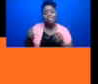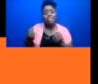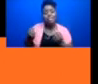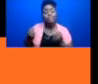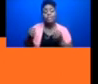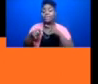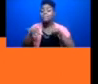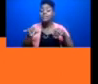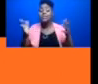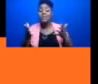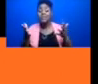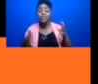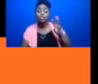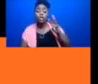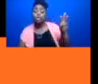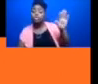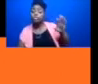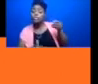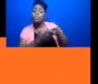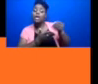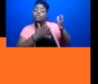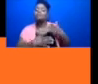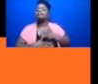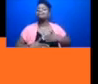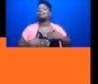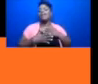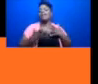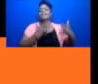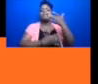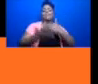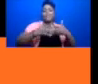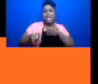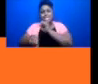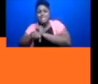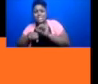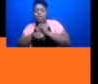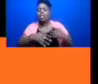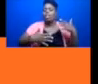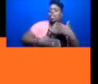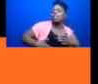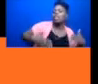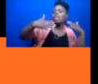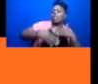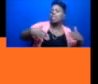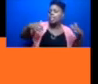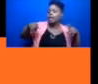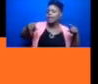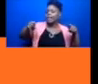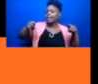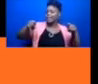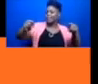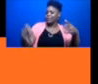labor. To fight for their own rights using hashtag activism in the